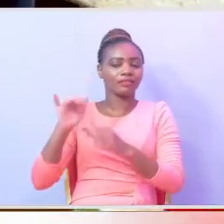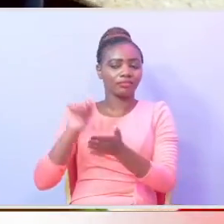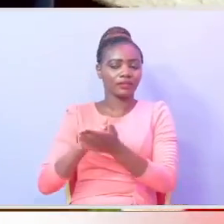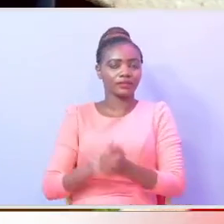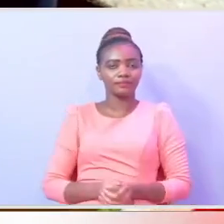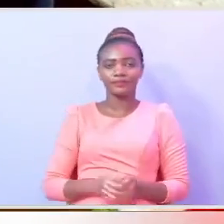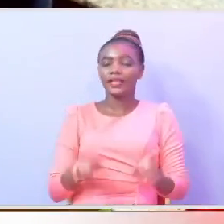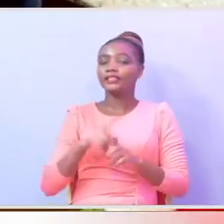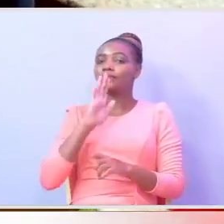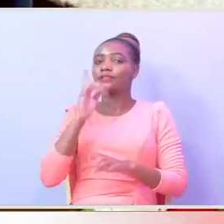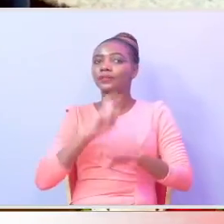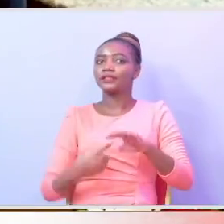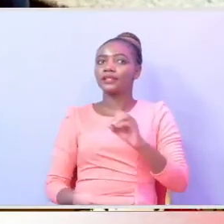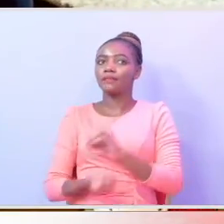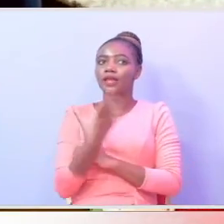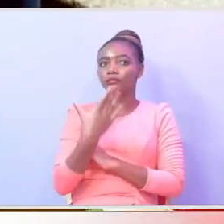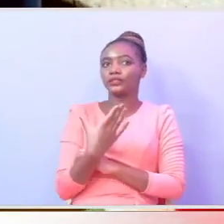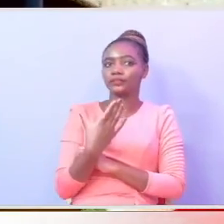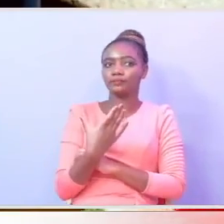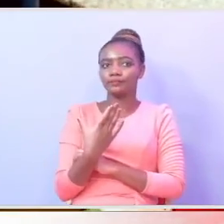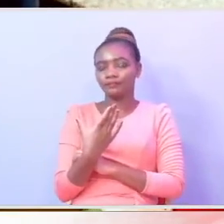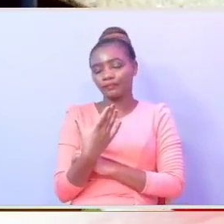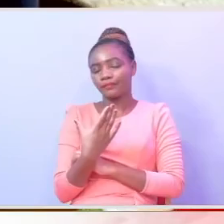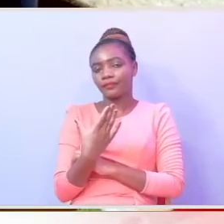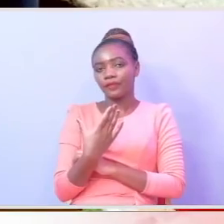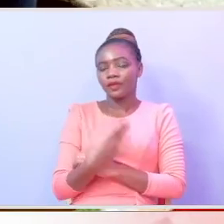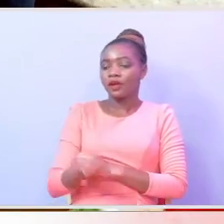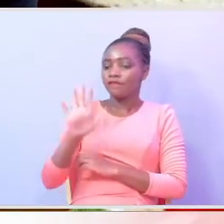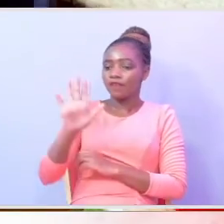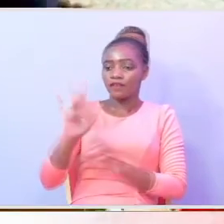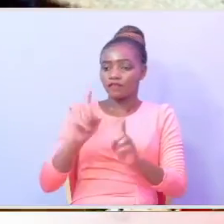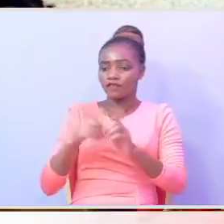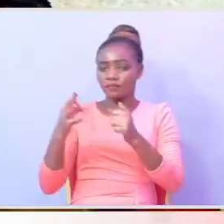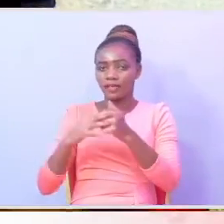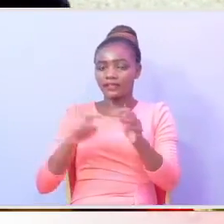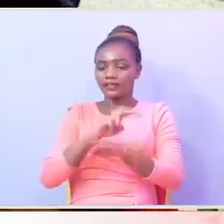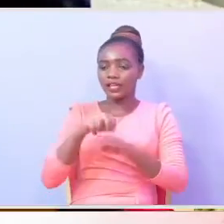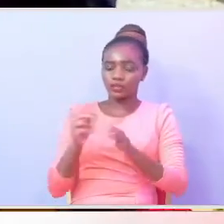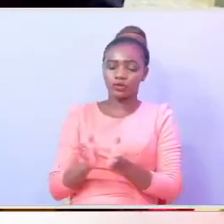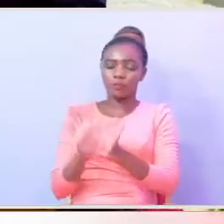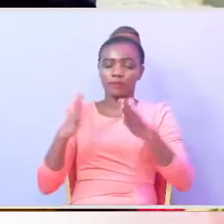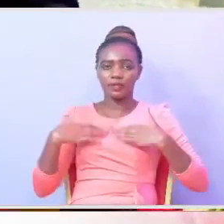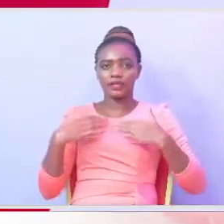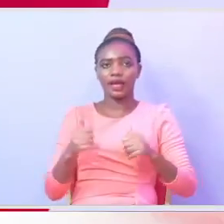was speaking during the launch of ISO accreditation of 5 out of 8 national public health